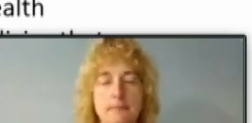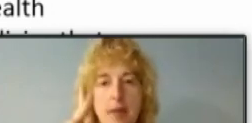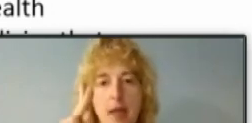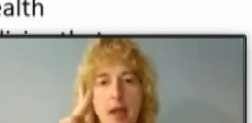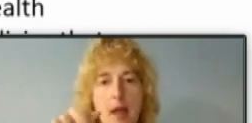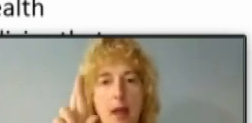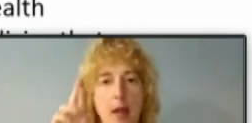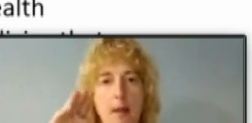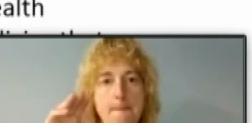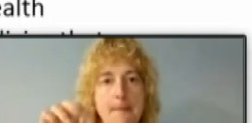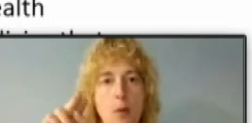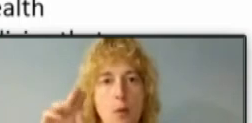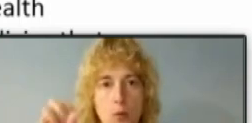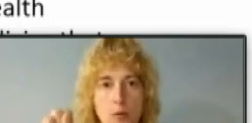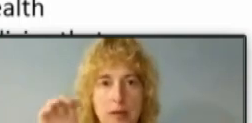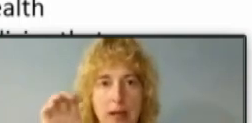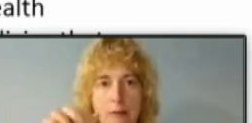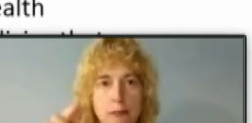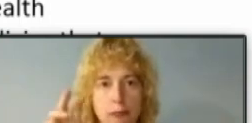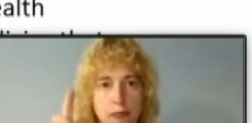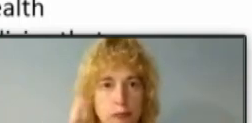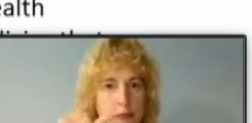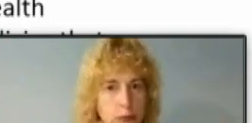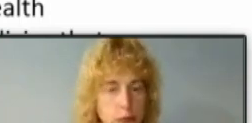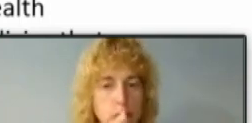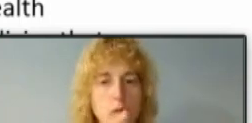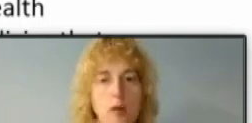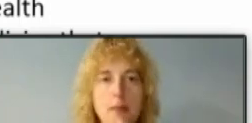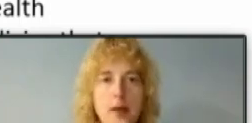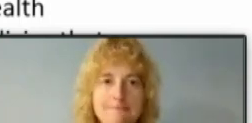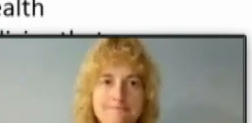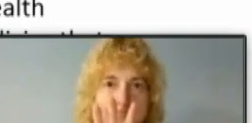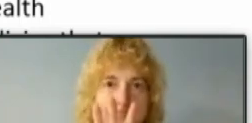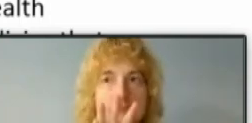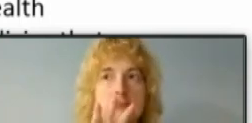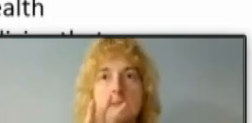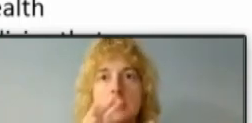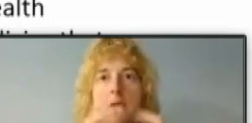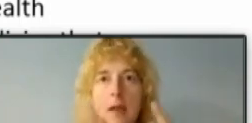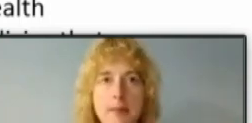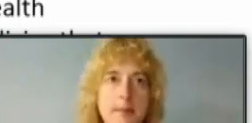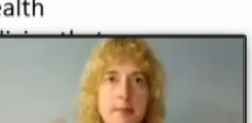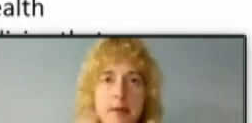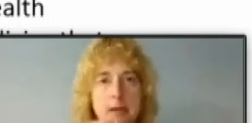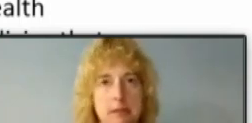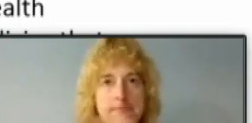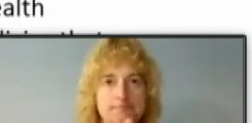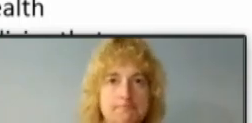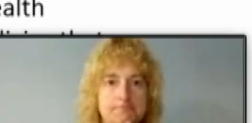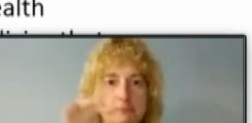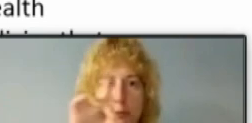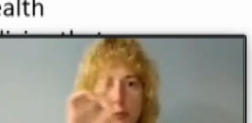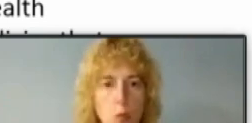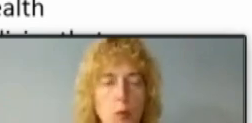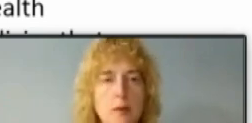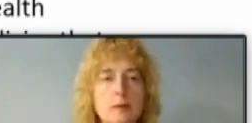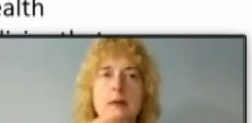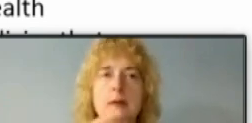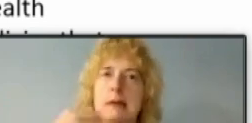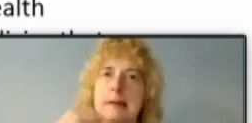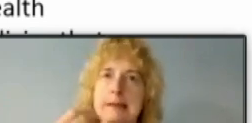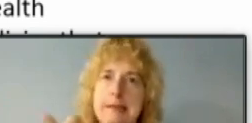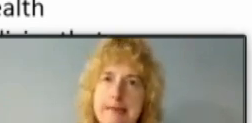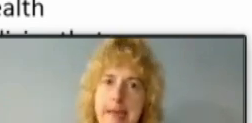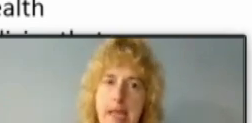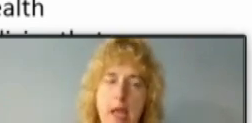COVID-19 pandemic and emergency, particularly in the Metro Detroit area, and to think about, you know, sort of what's needed now in